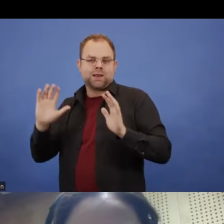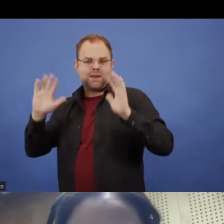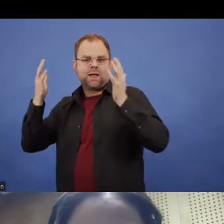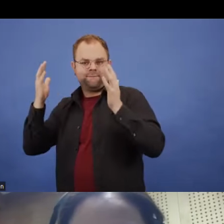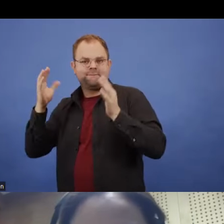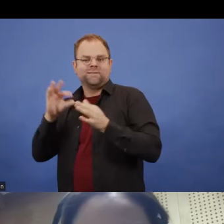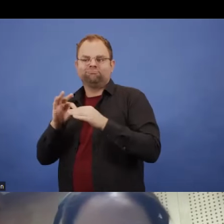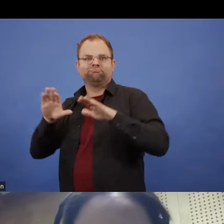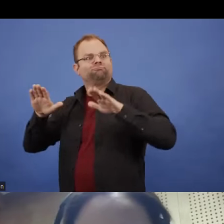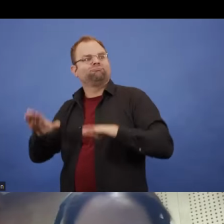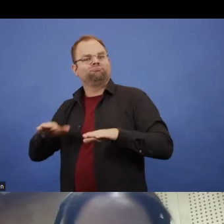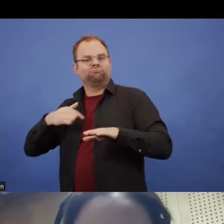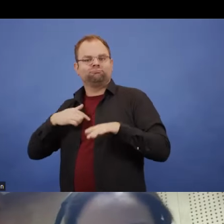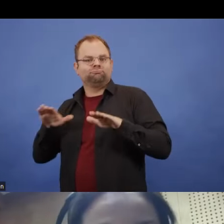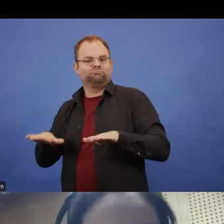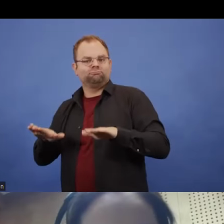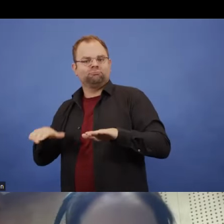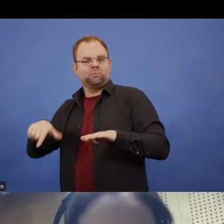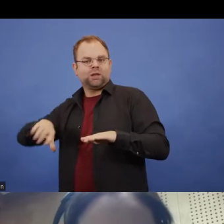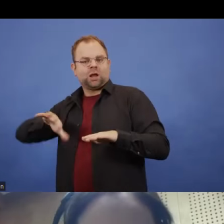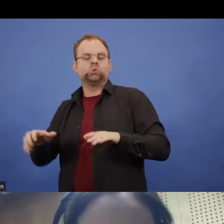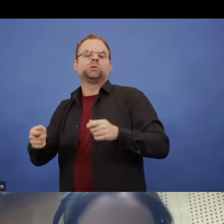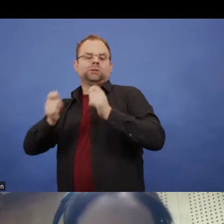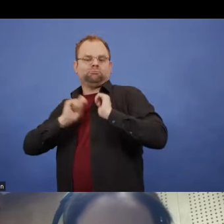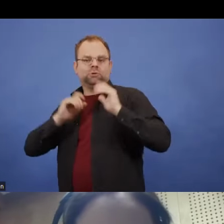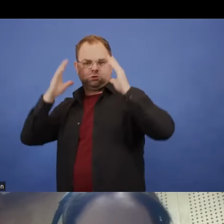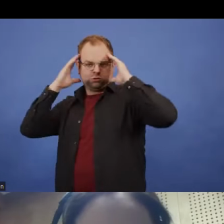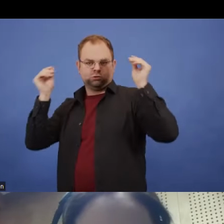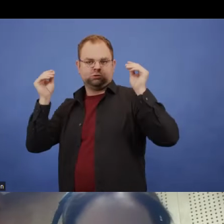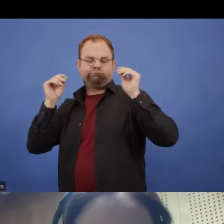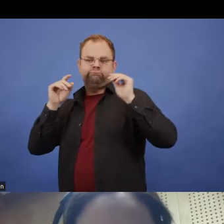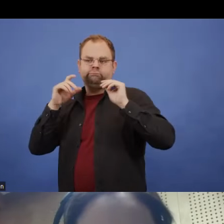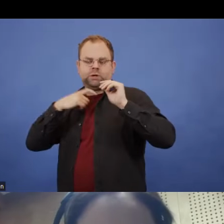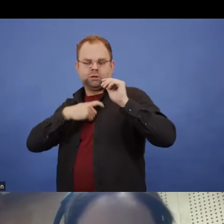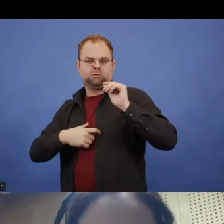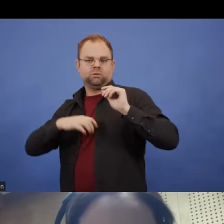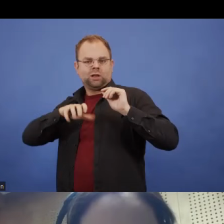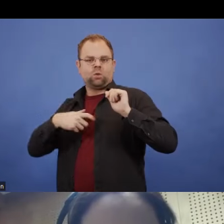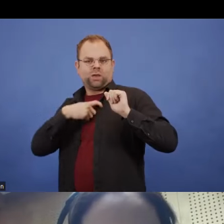is in order to prevent statelessness in